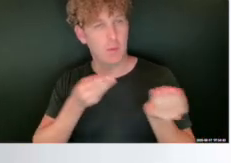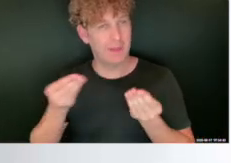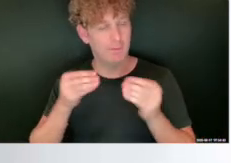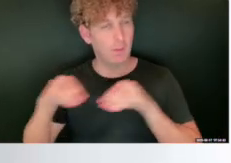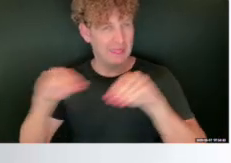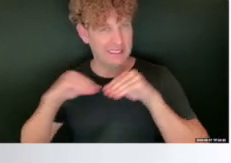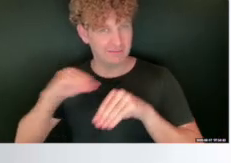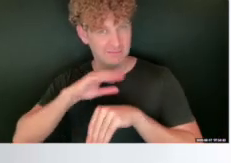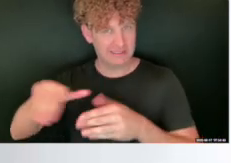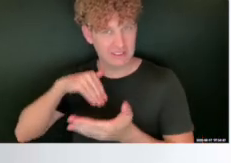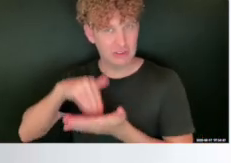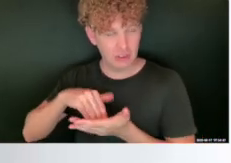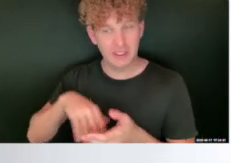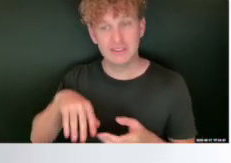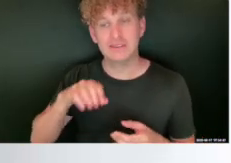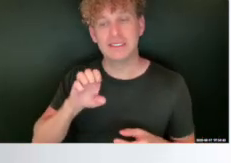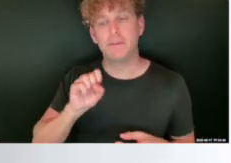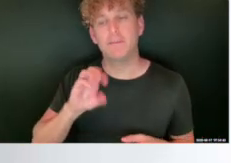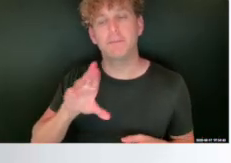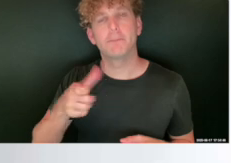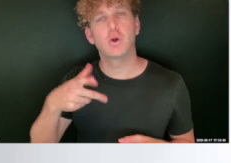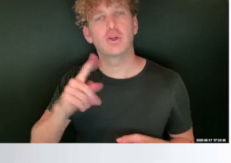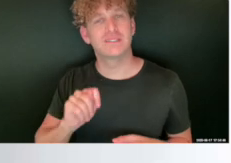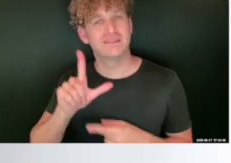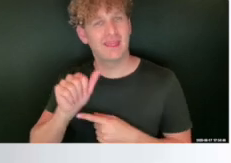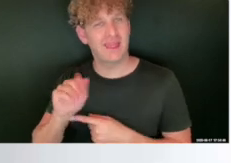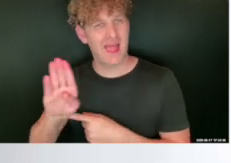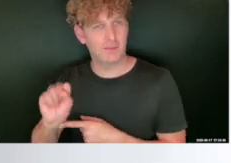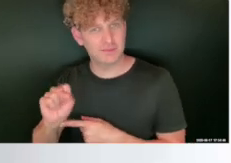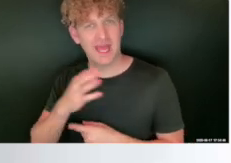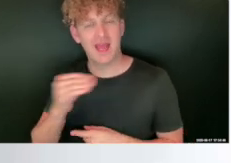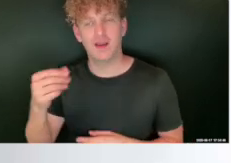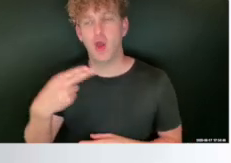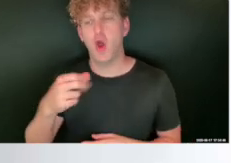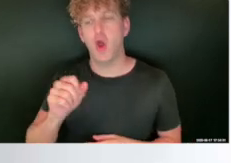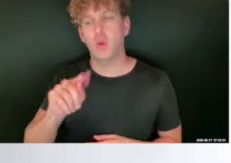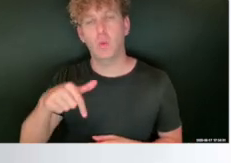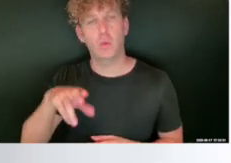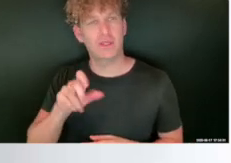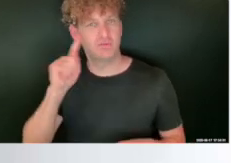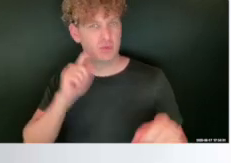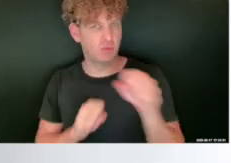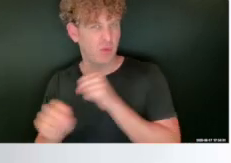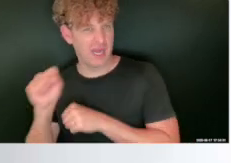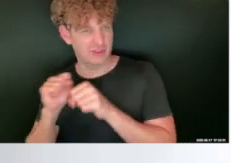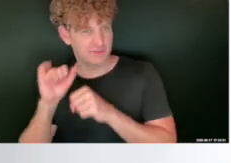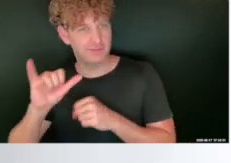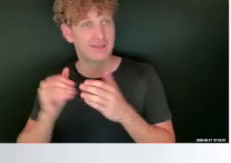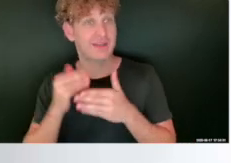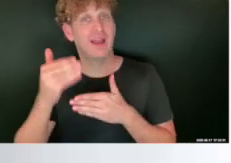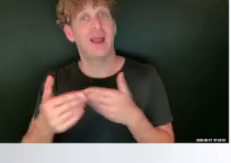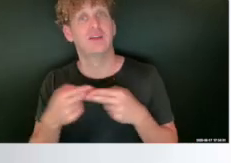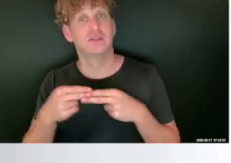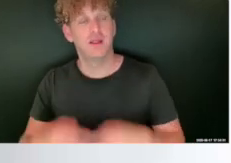projects, modifying the application process, and releasing a new administrator solicitation.